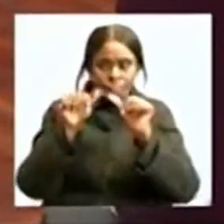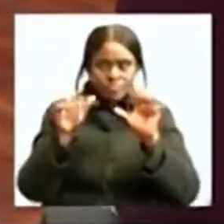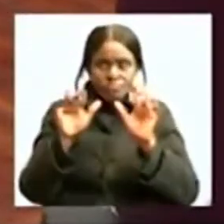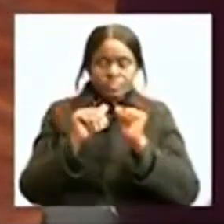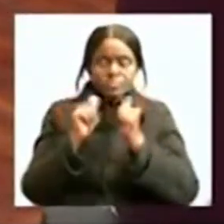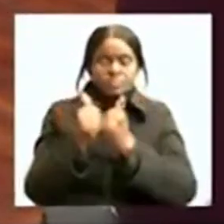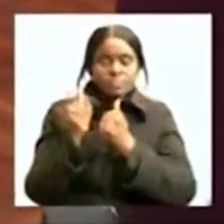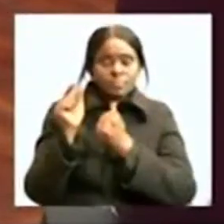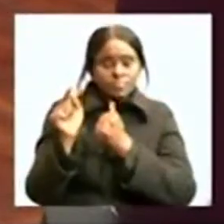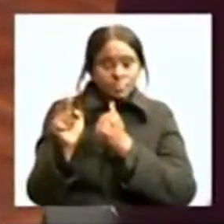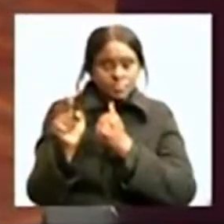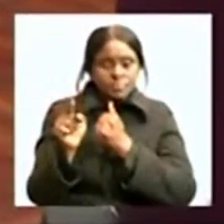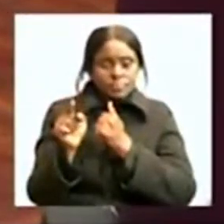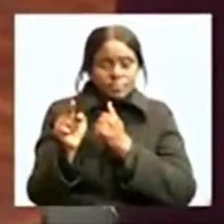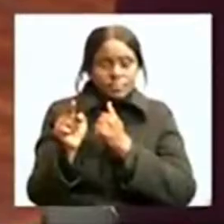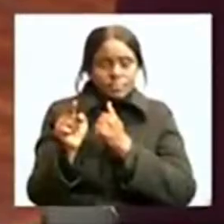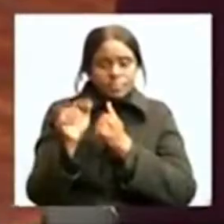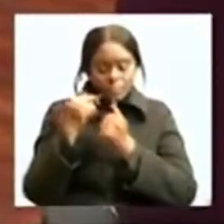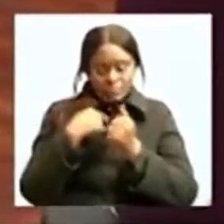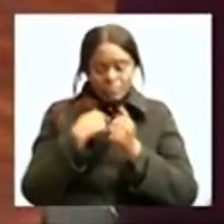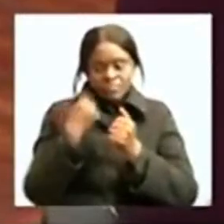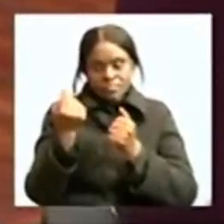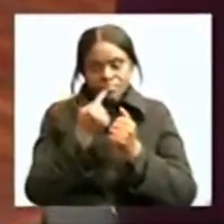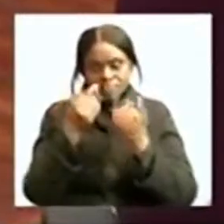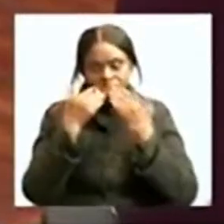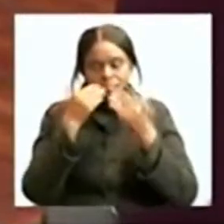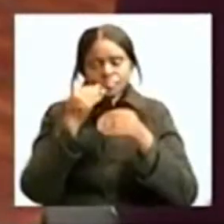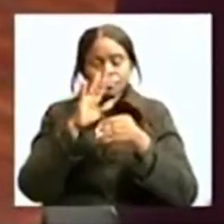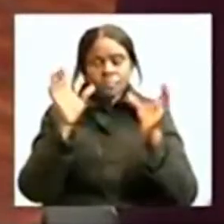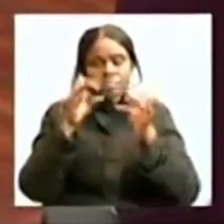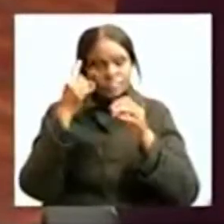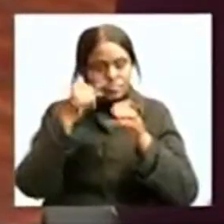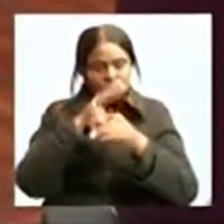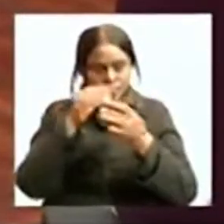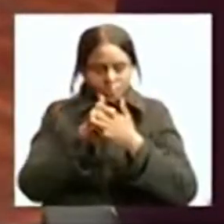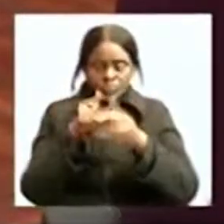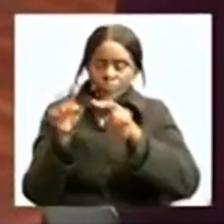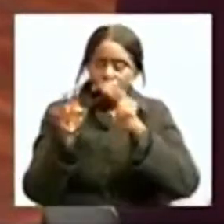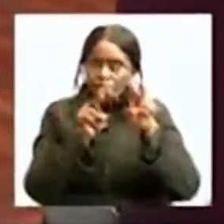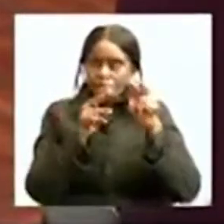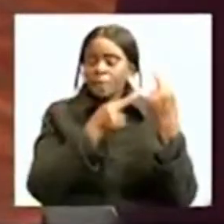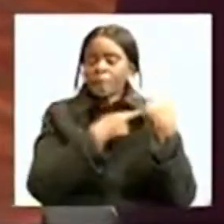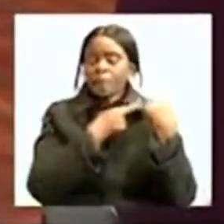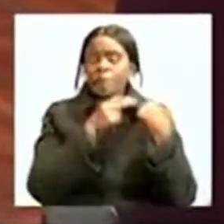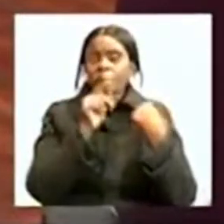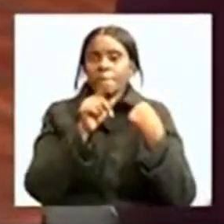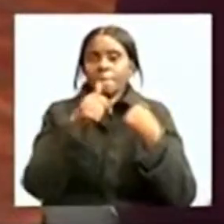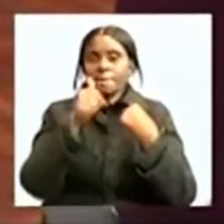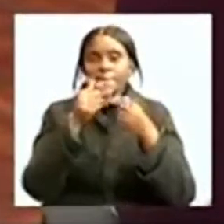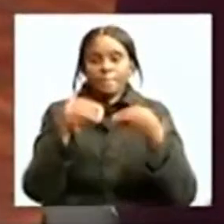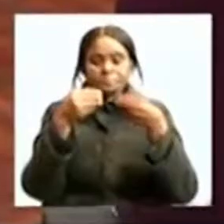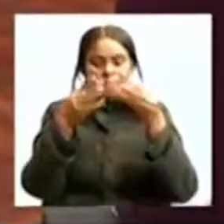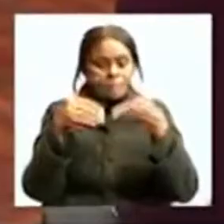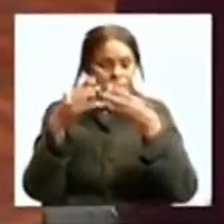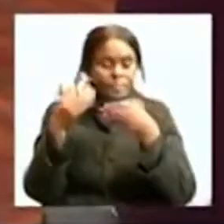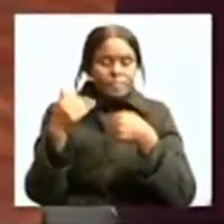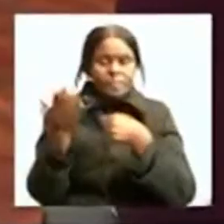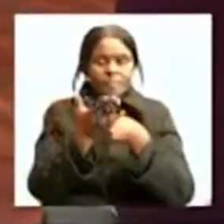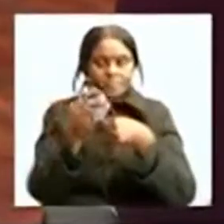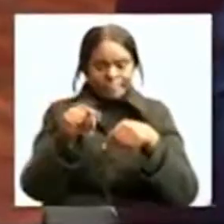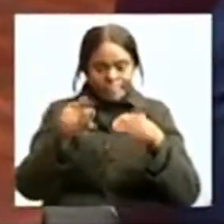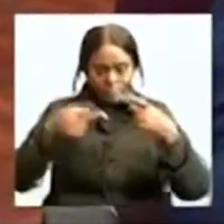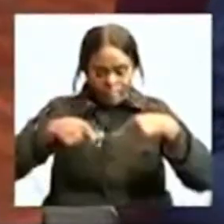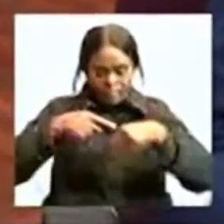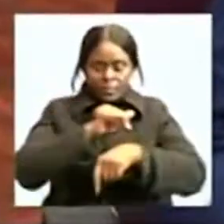General. I would also like to thank your committee for the oversight role you are rendering over the